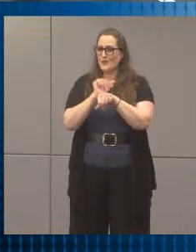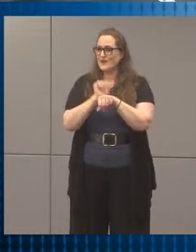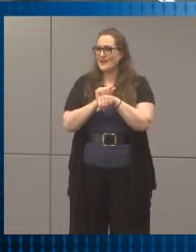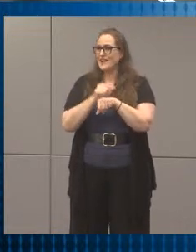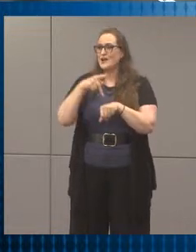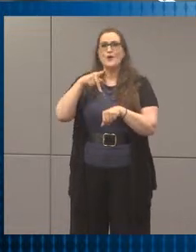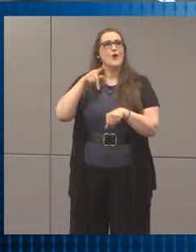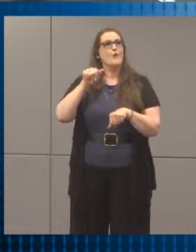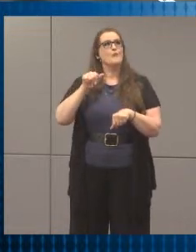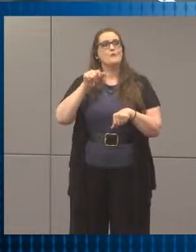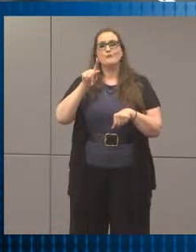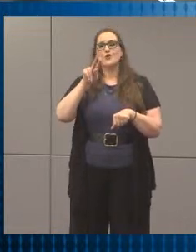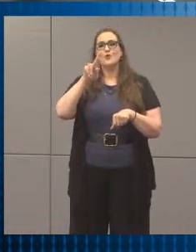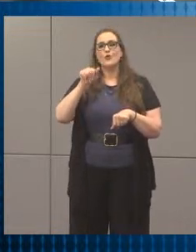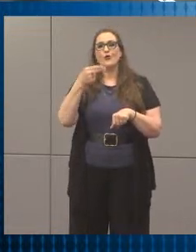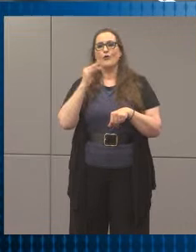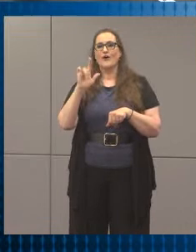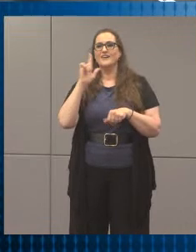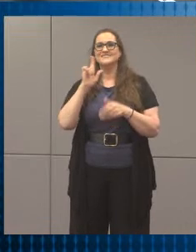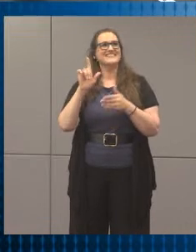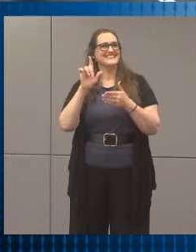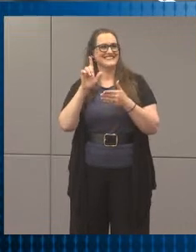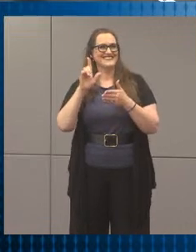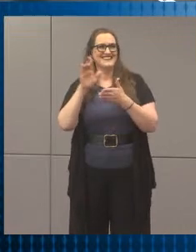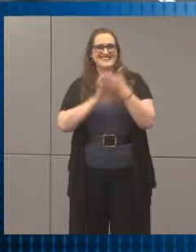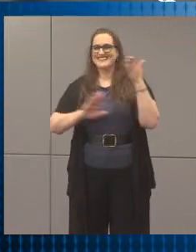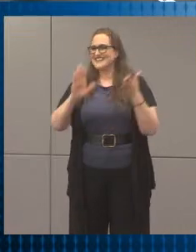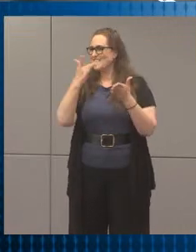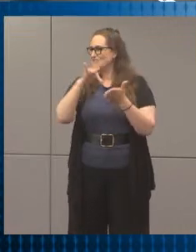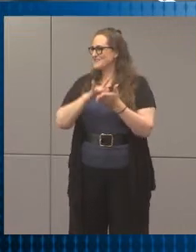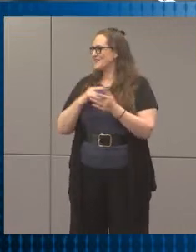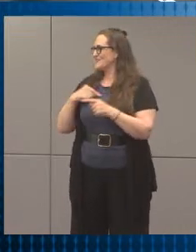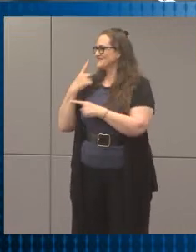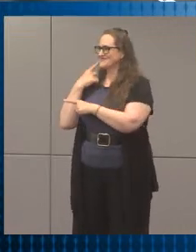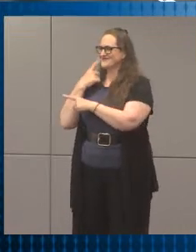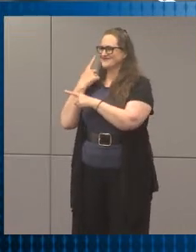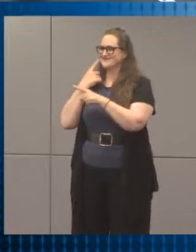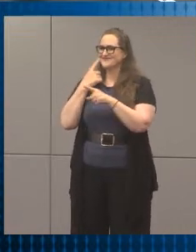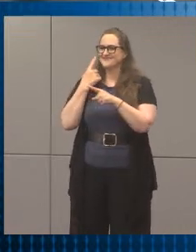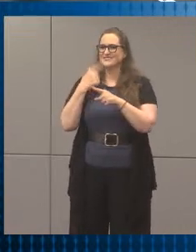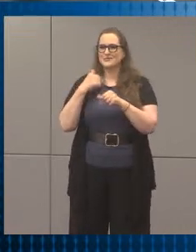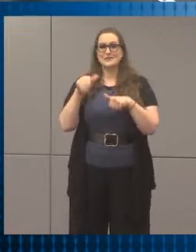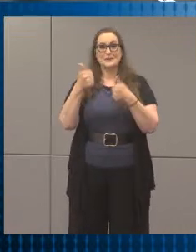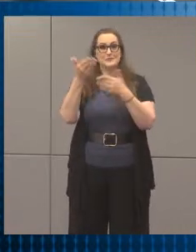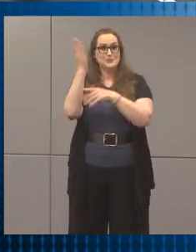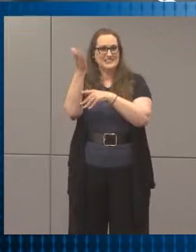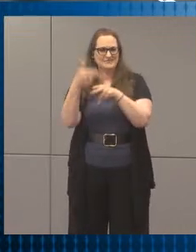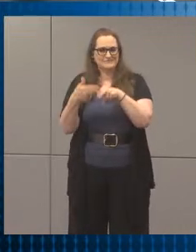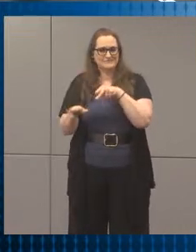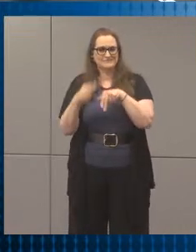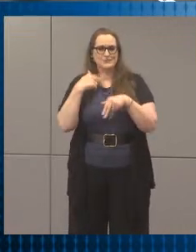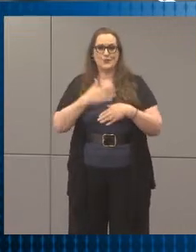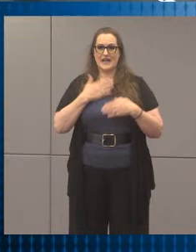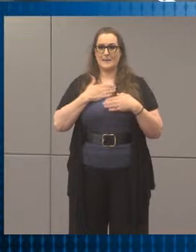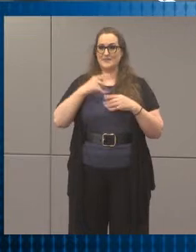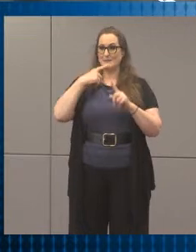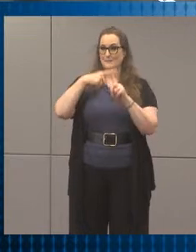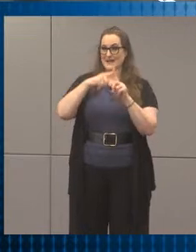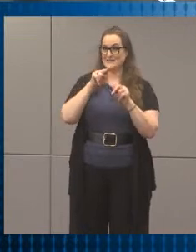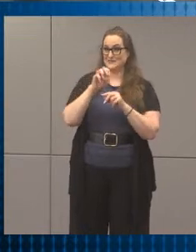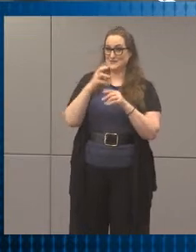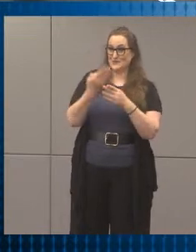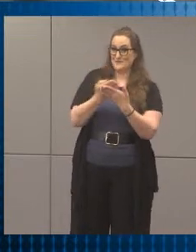Prawl College Center, and we're here to give you a brief presentation, and we're so happy that there's positive news right ahead of